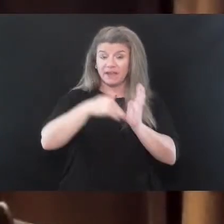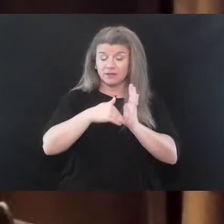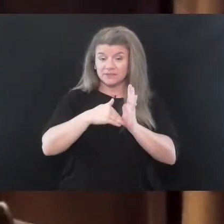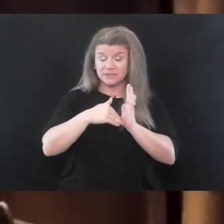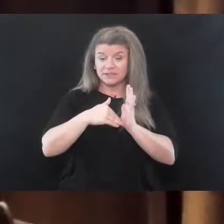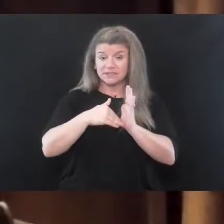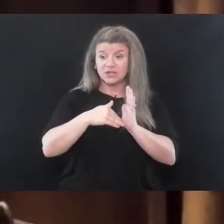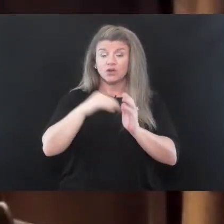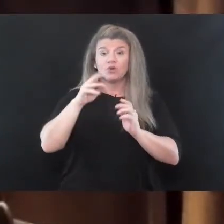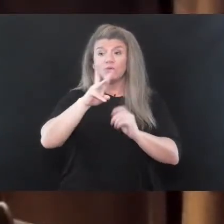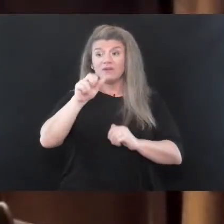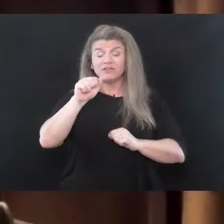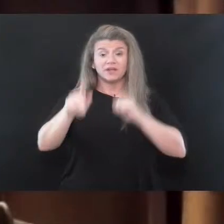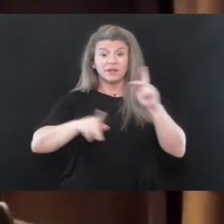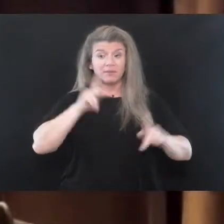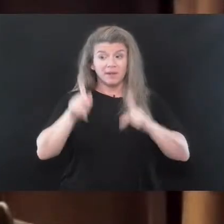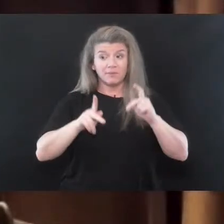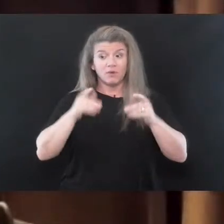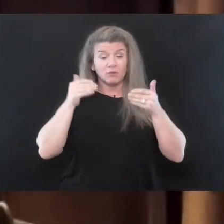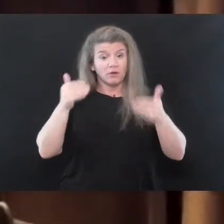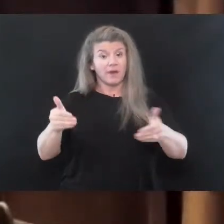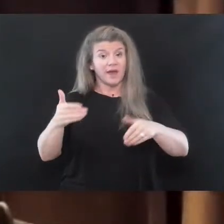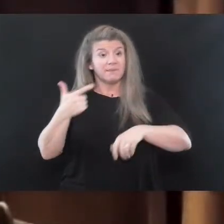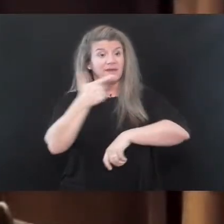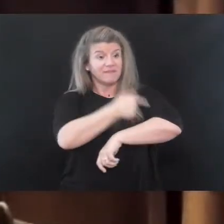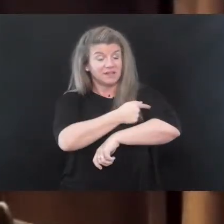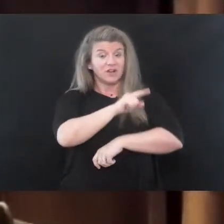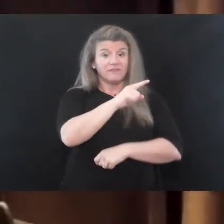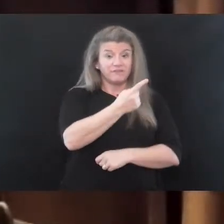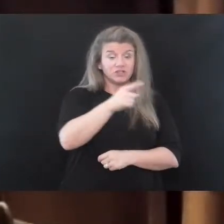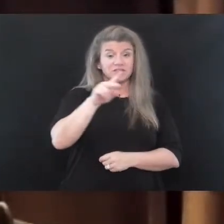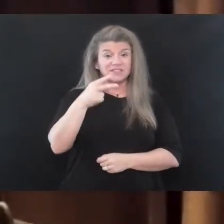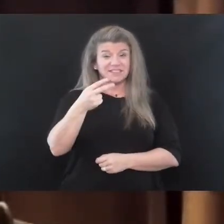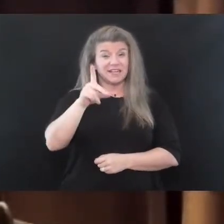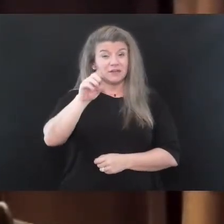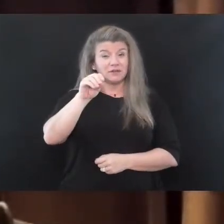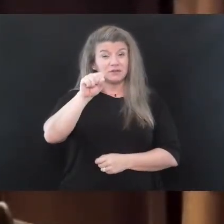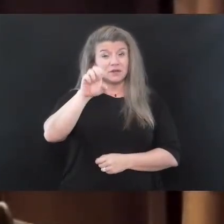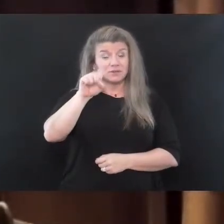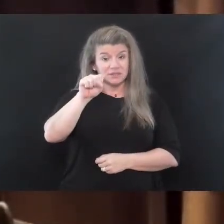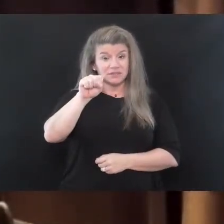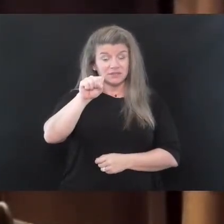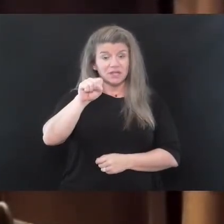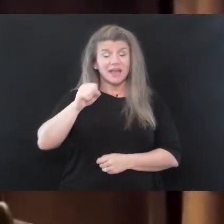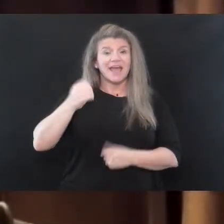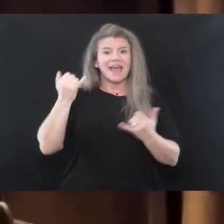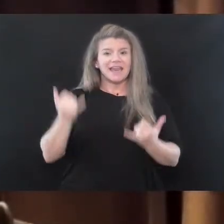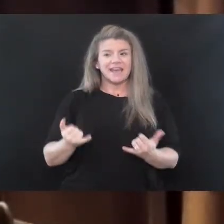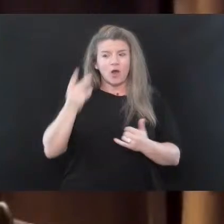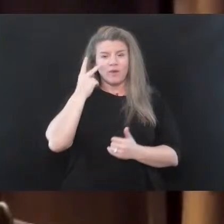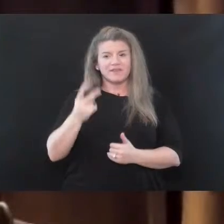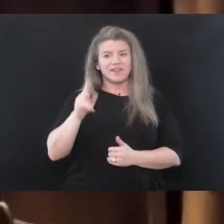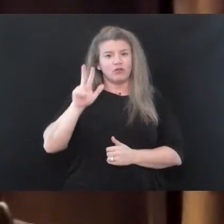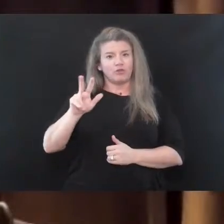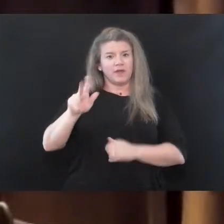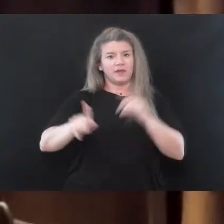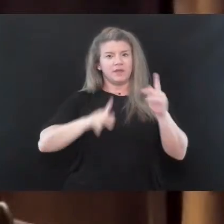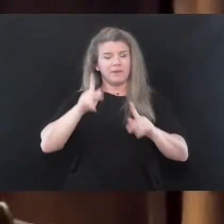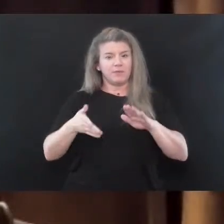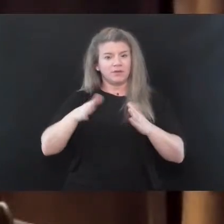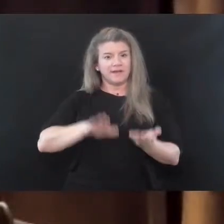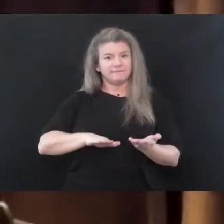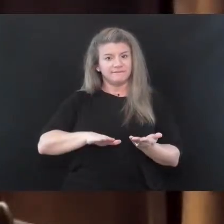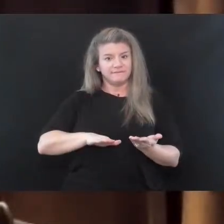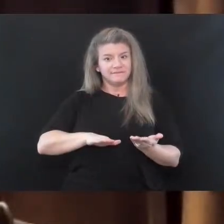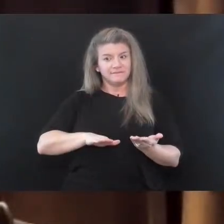559,000 West Virginians be vaccinated with first and second doses. And we have seen 3 people die who have